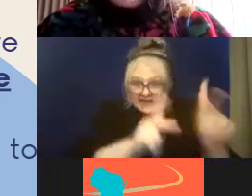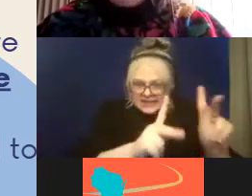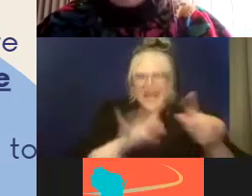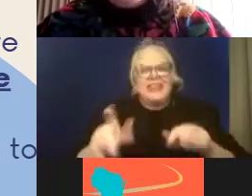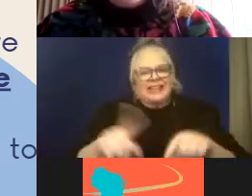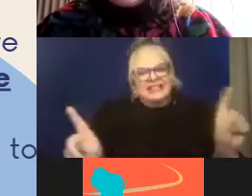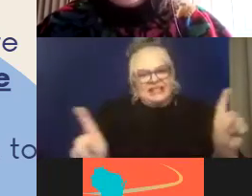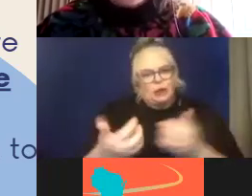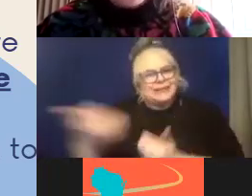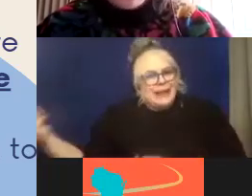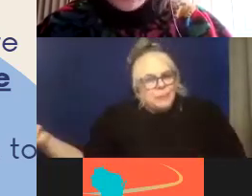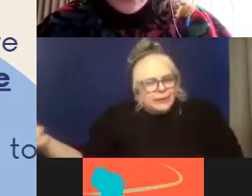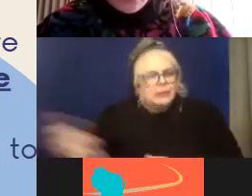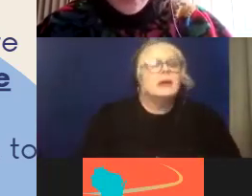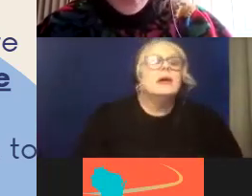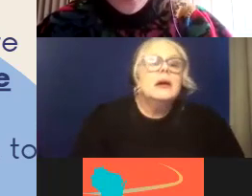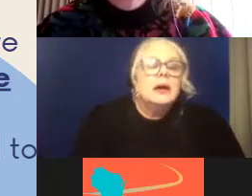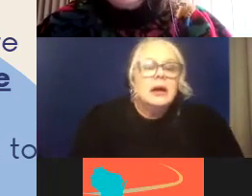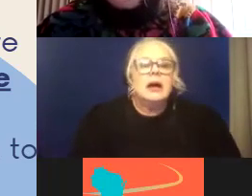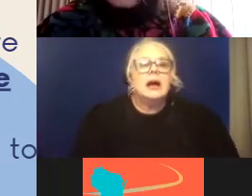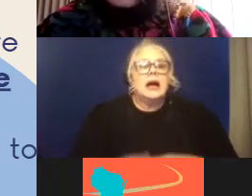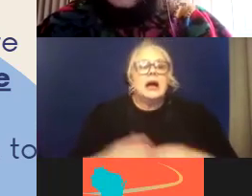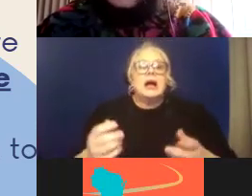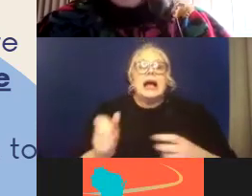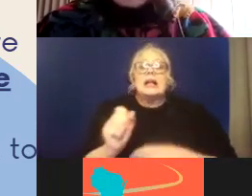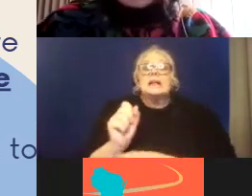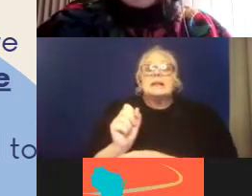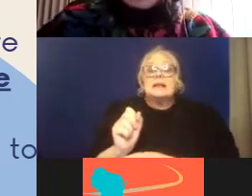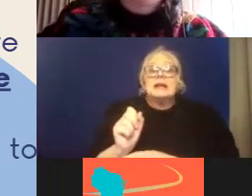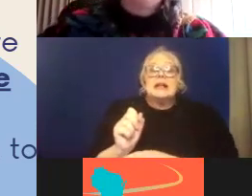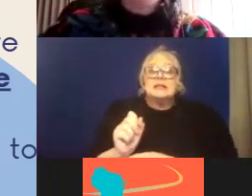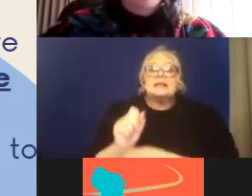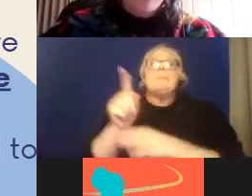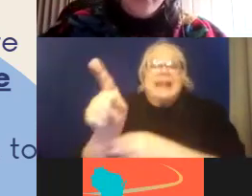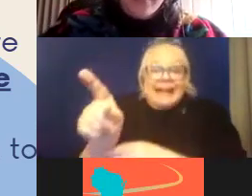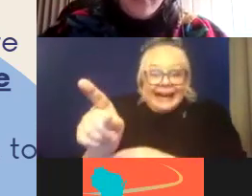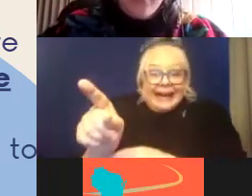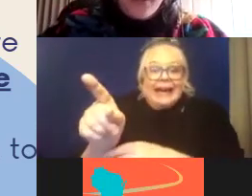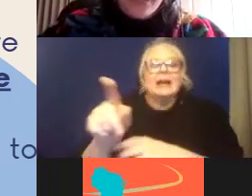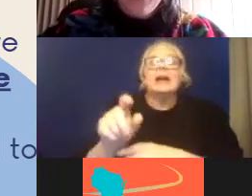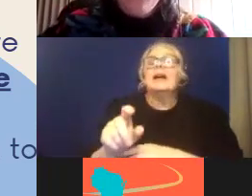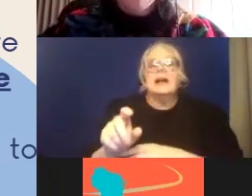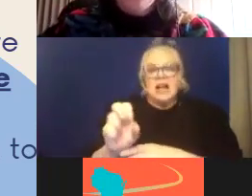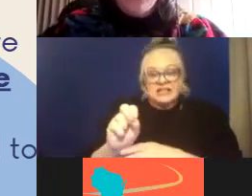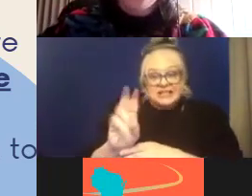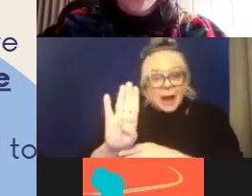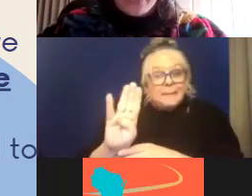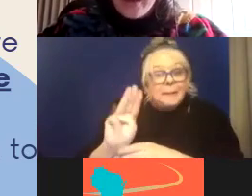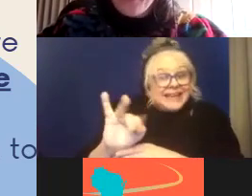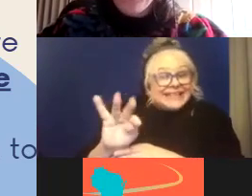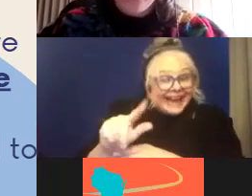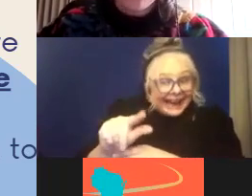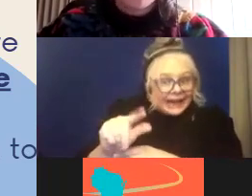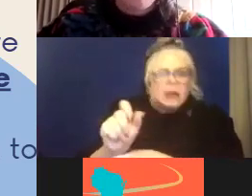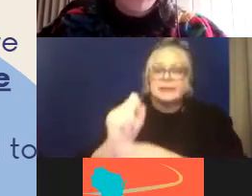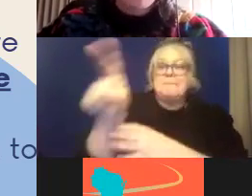to. Submitting the images does not send them anywhere. Survivors who do have access to the device the media was created